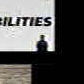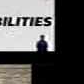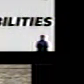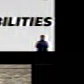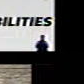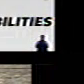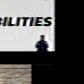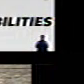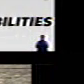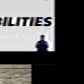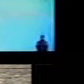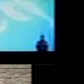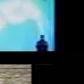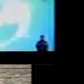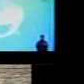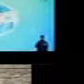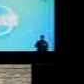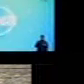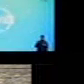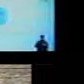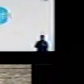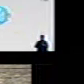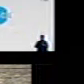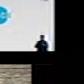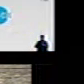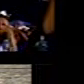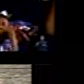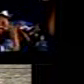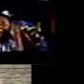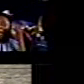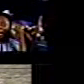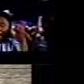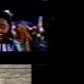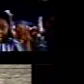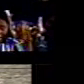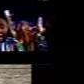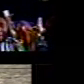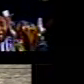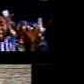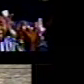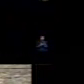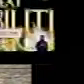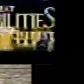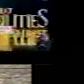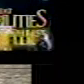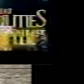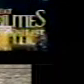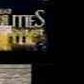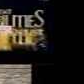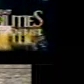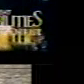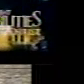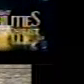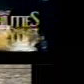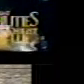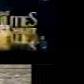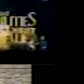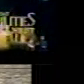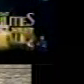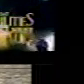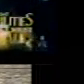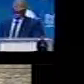and Jacob was yet fast gone out from the presence of Isaac, his